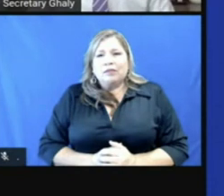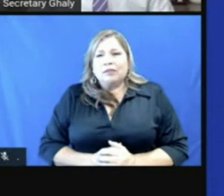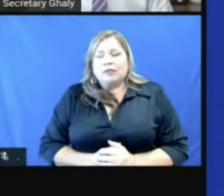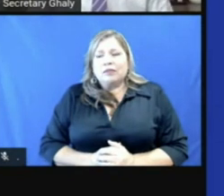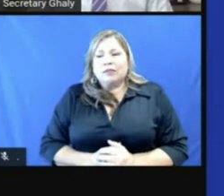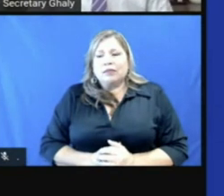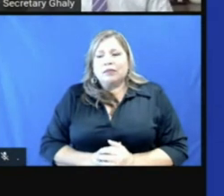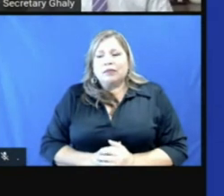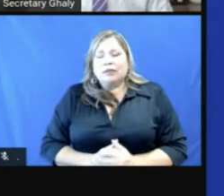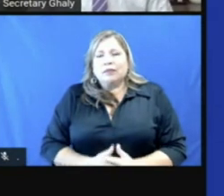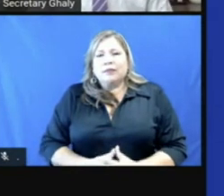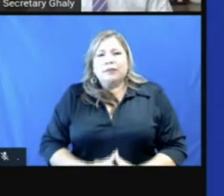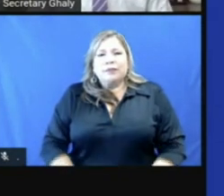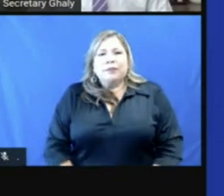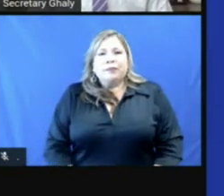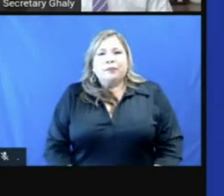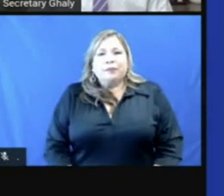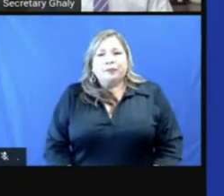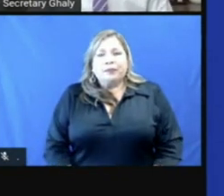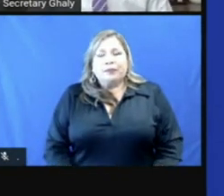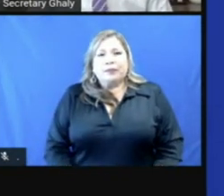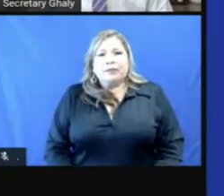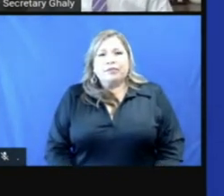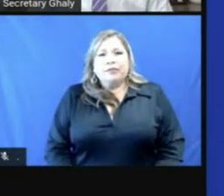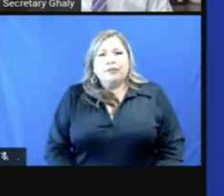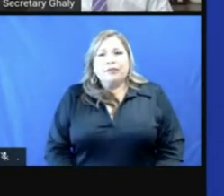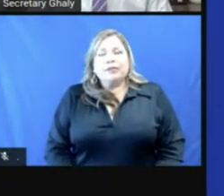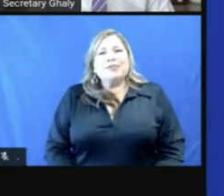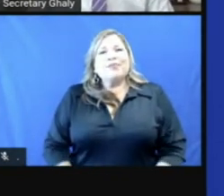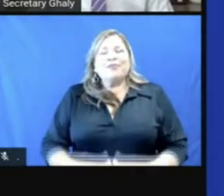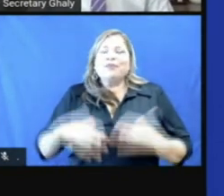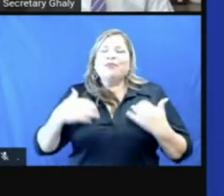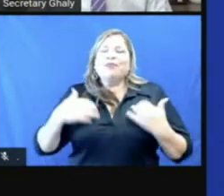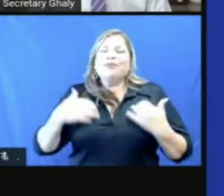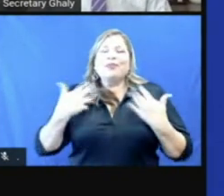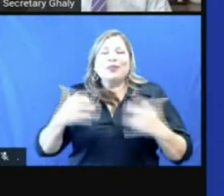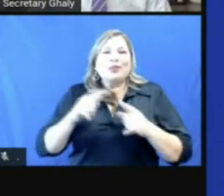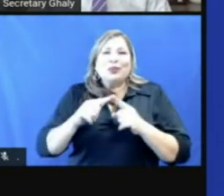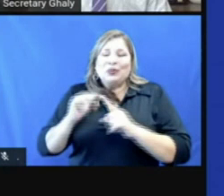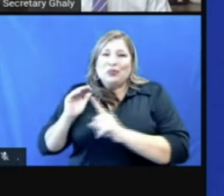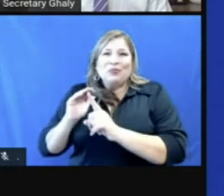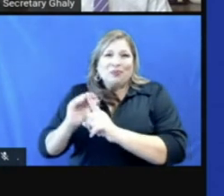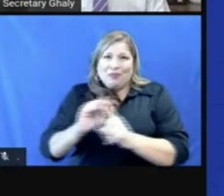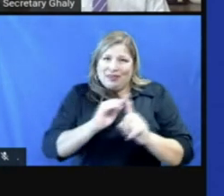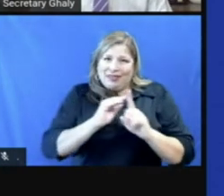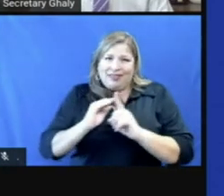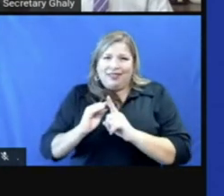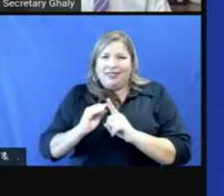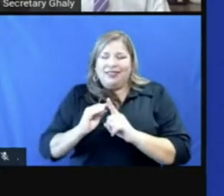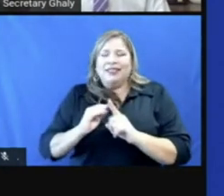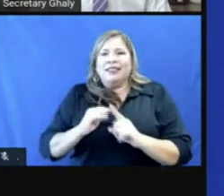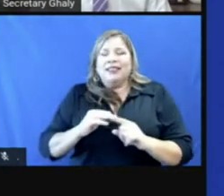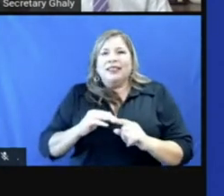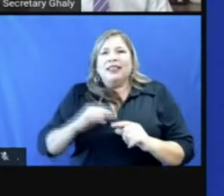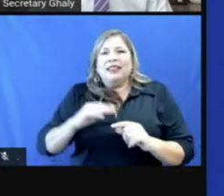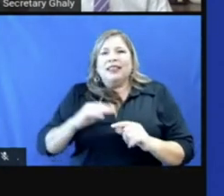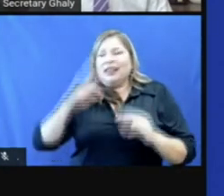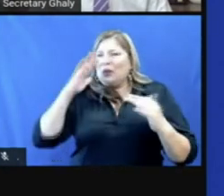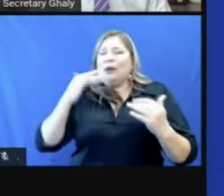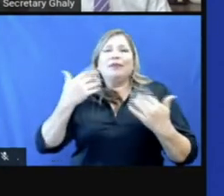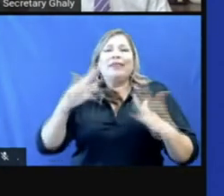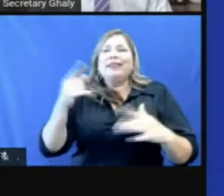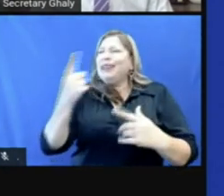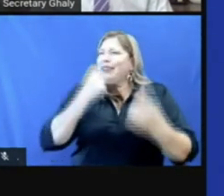I wanted to remind people, because today I've already gotten questions, our own team talked about it. Why are you focused on the